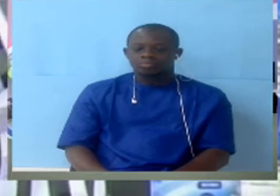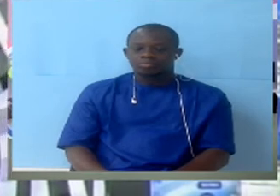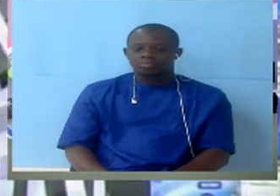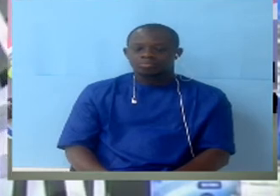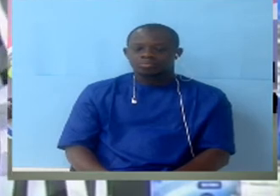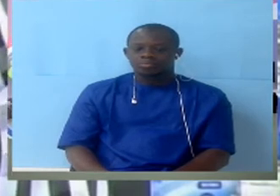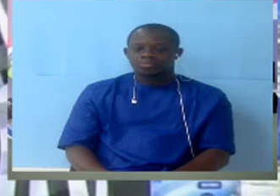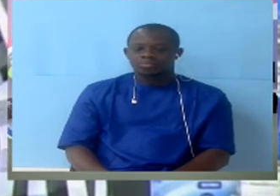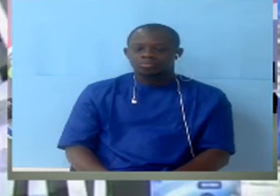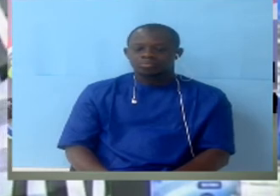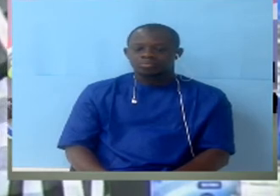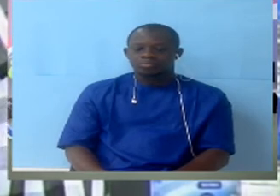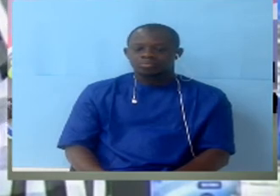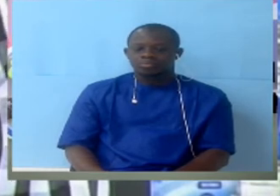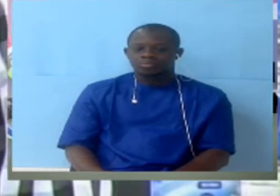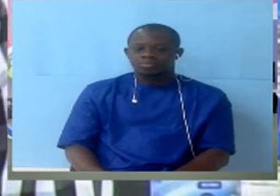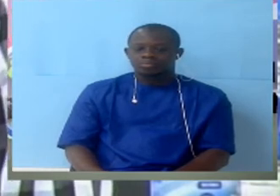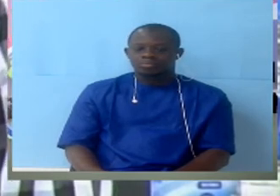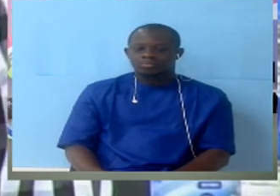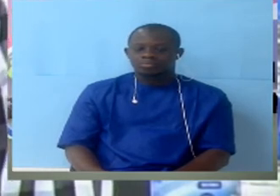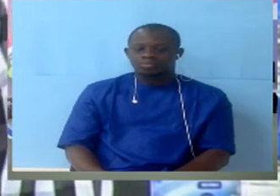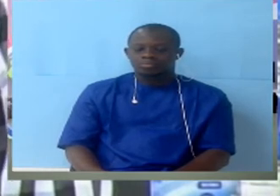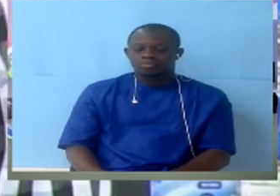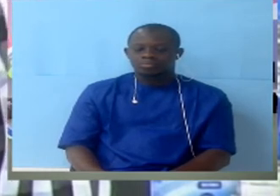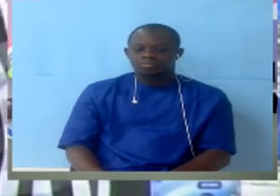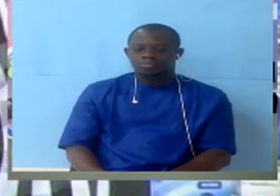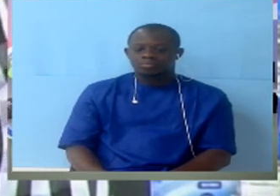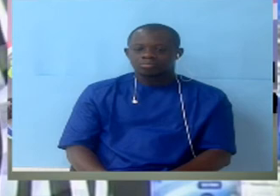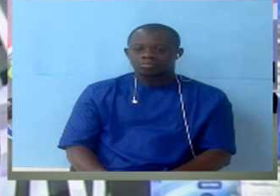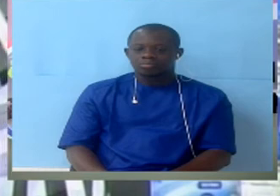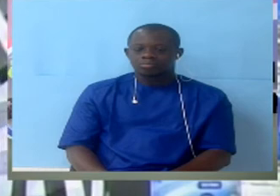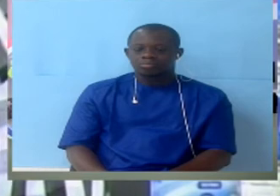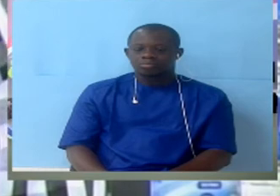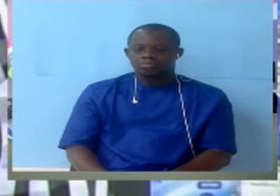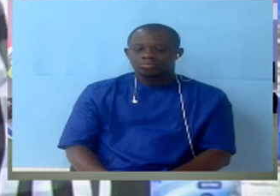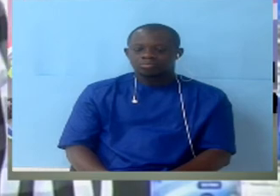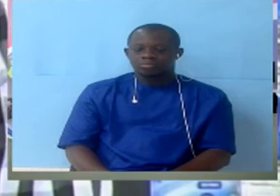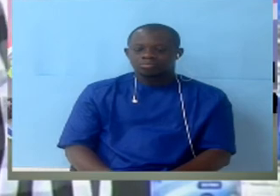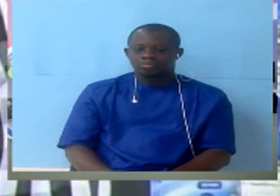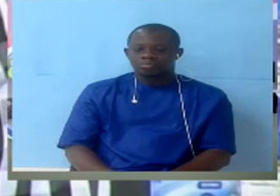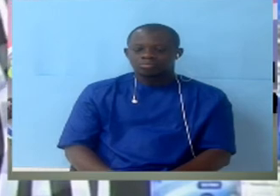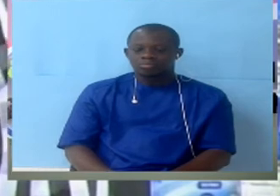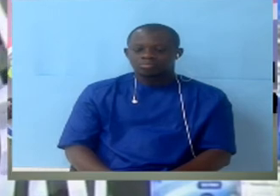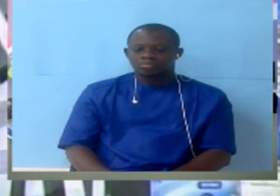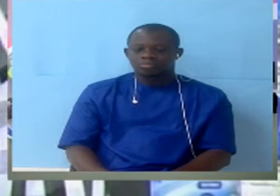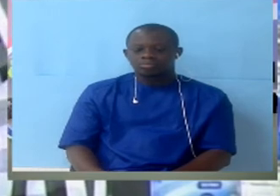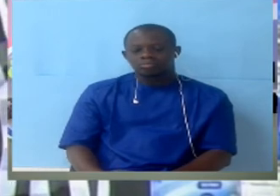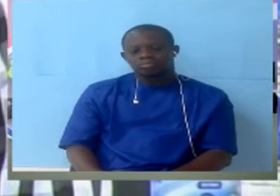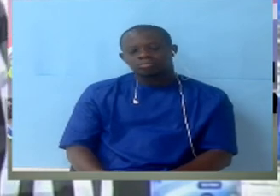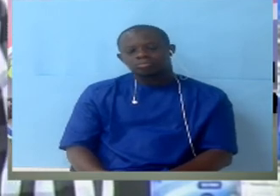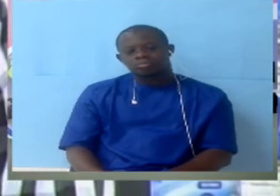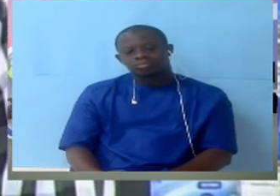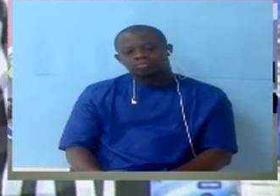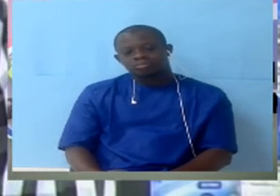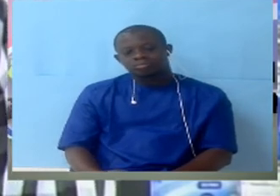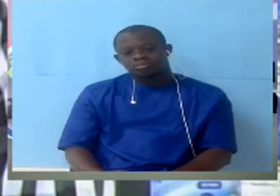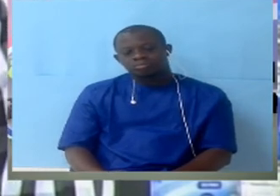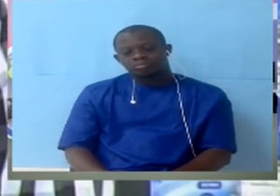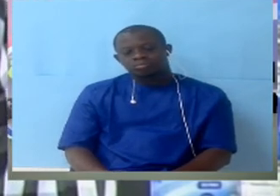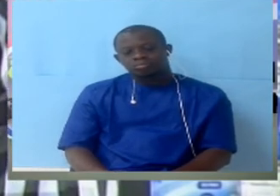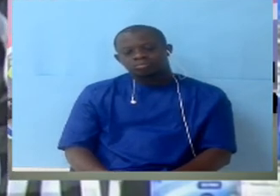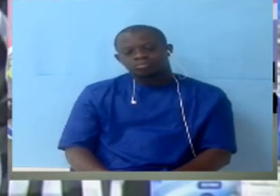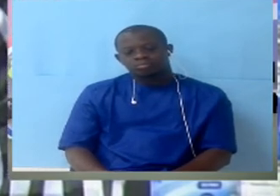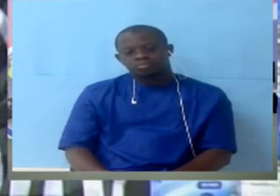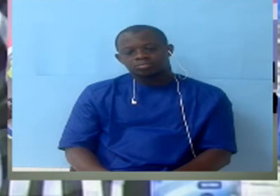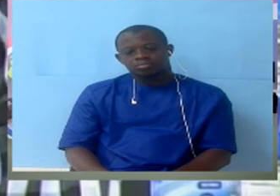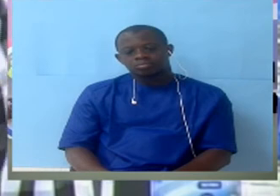kule na la lanka mi la lanko ate baila so ngaje ko is better ngal classes apply ngata nga classes ke so baila ko insi